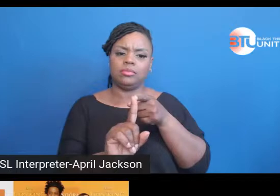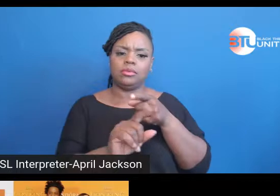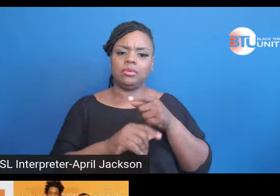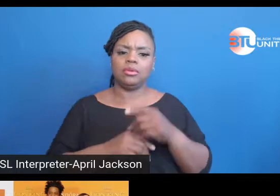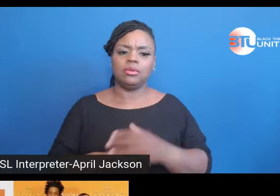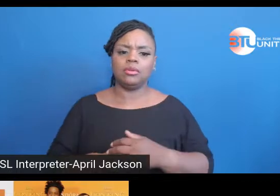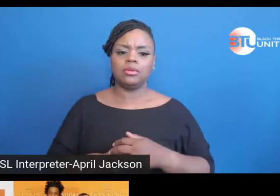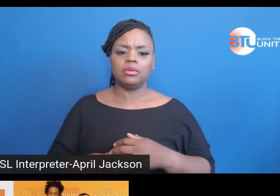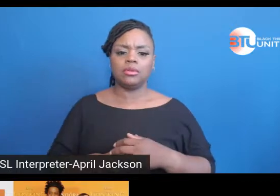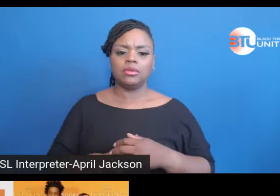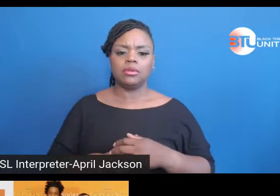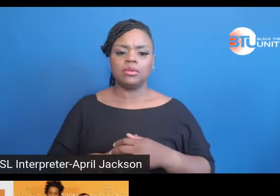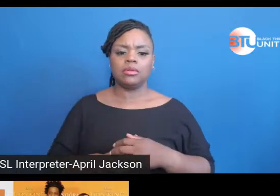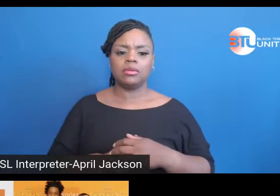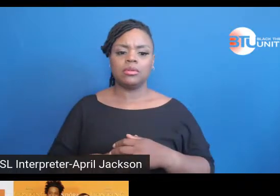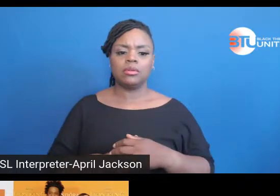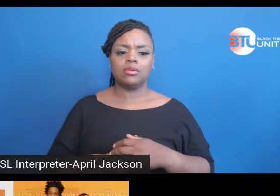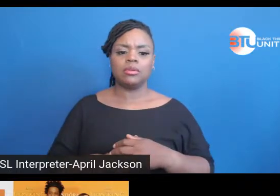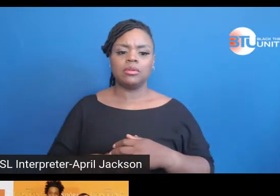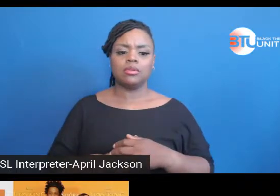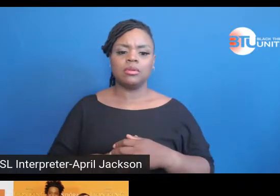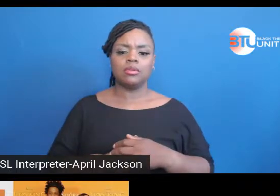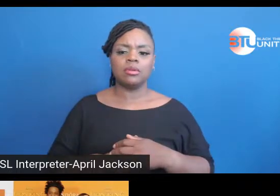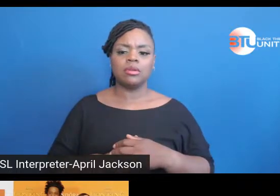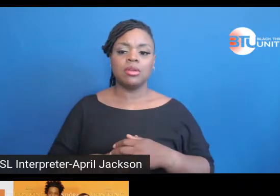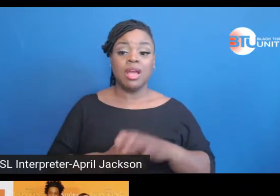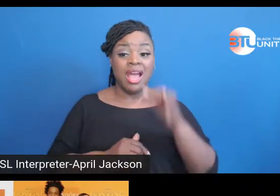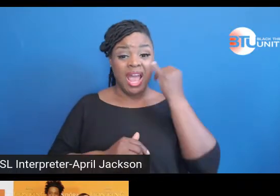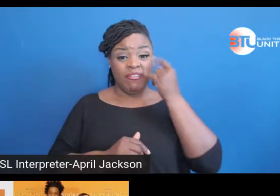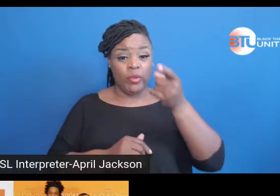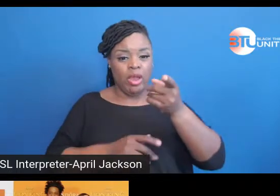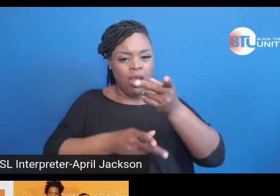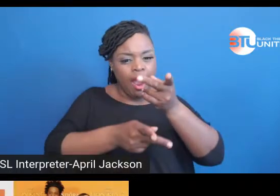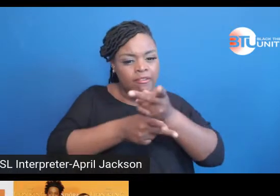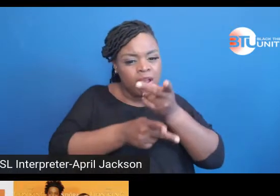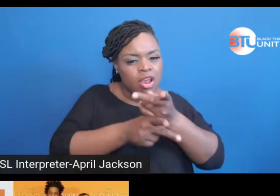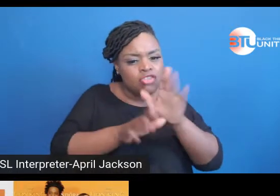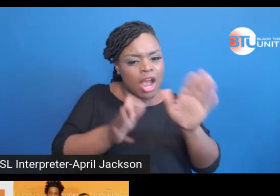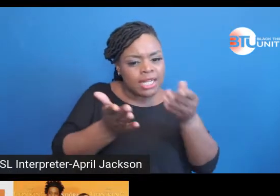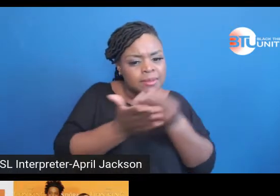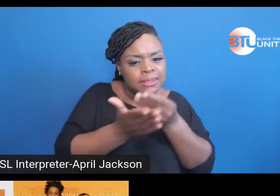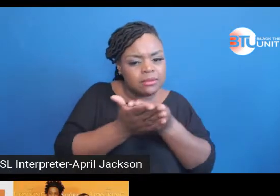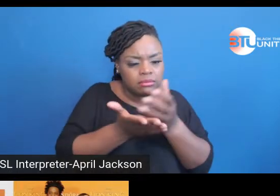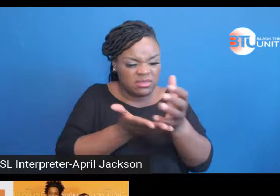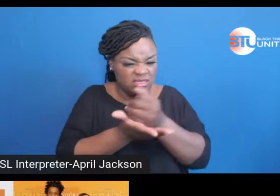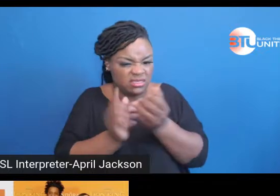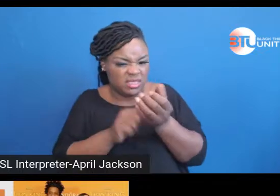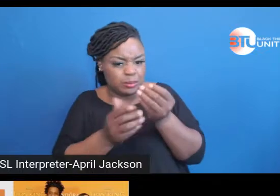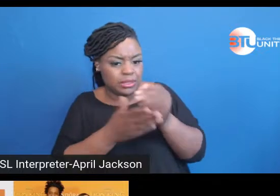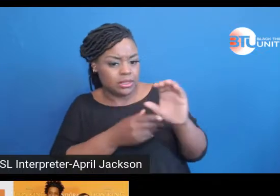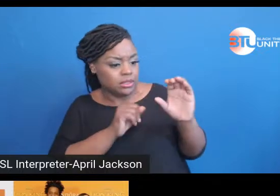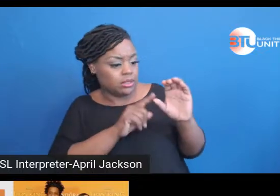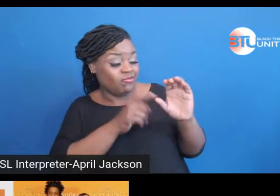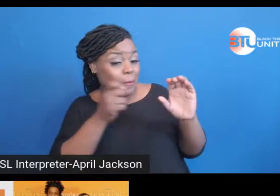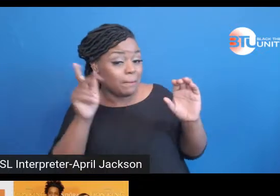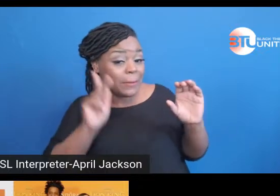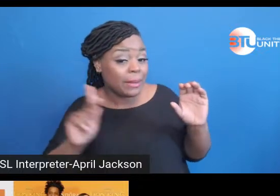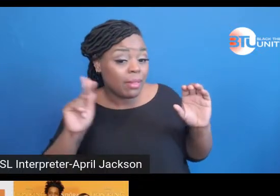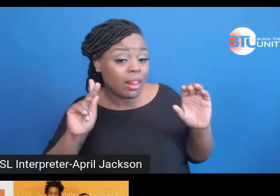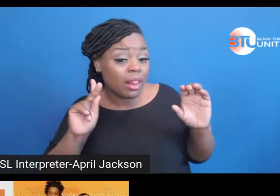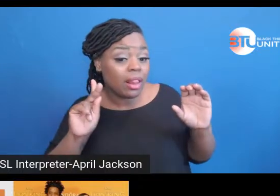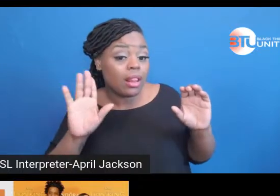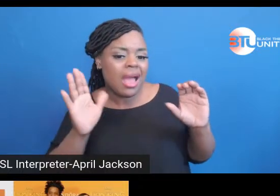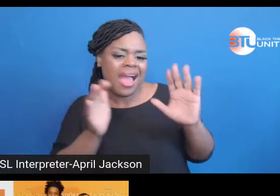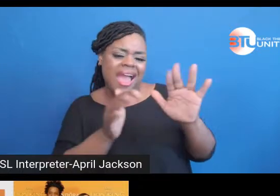or you have to be very careful in raising money, large sums of money from people, how can people do crowdfunding and just have